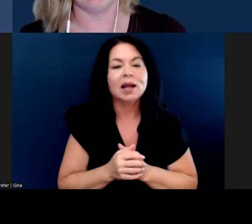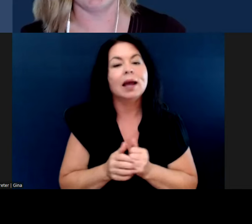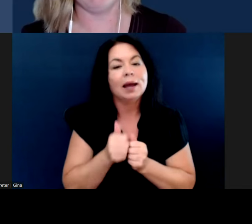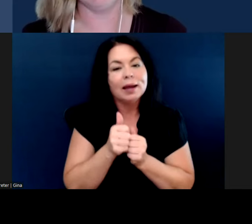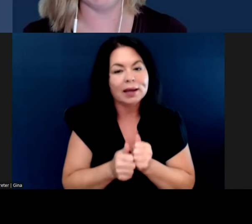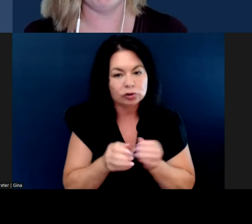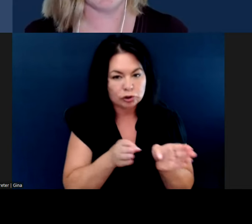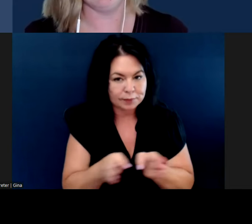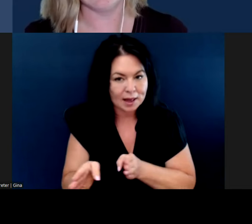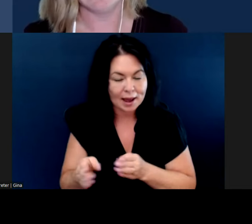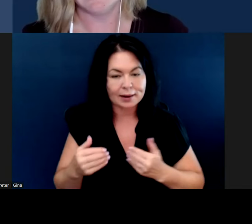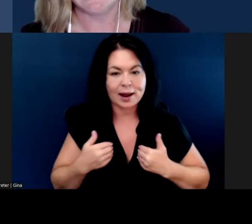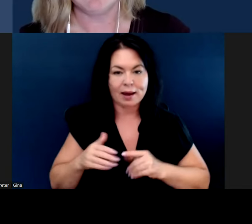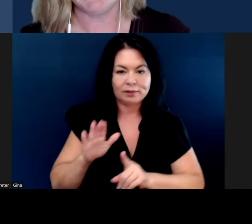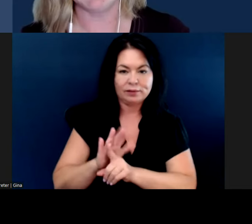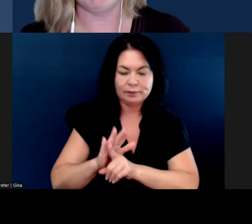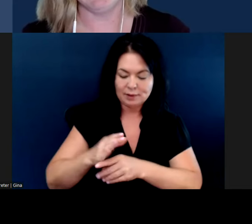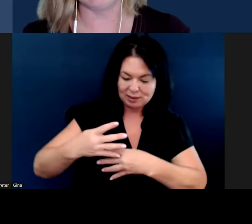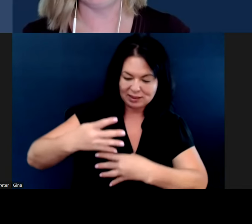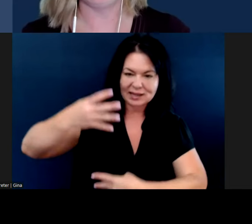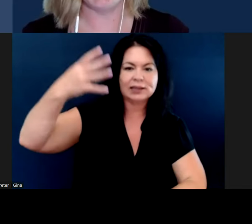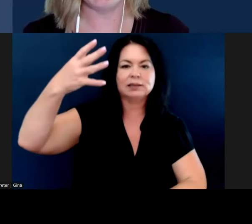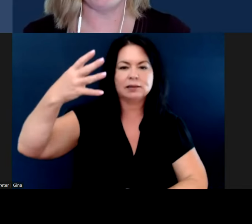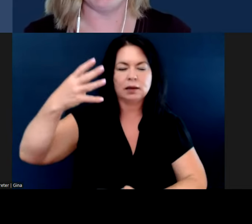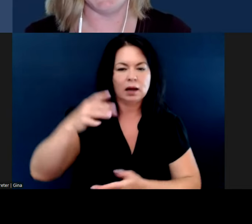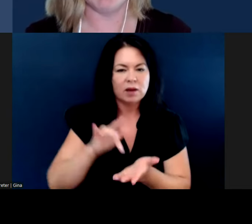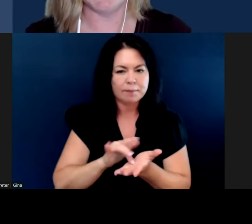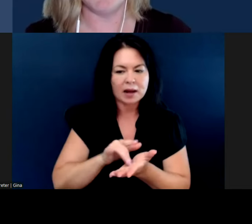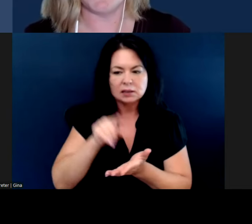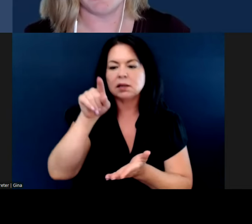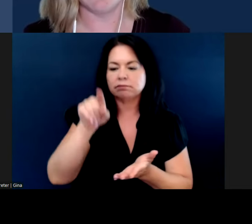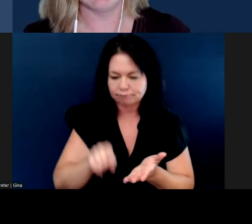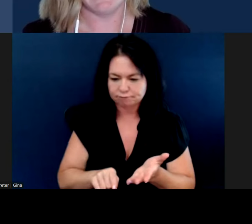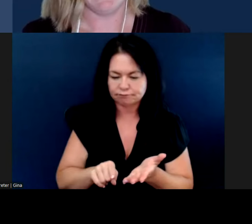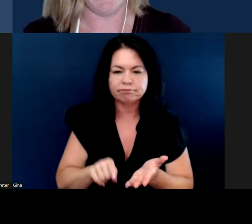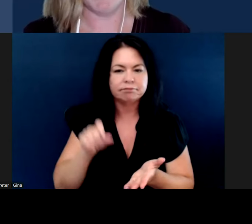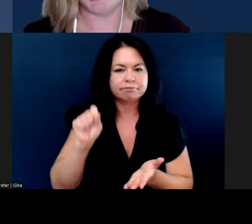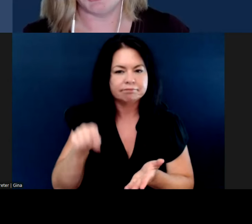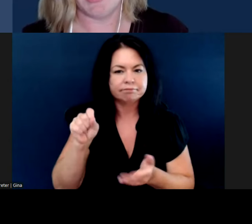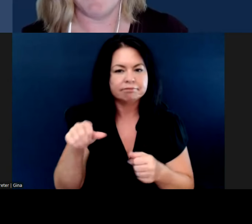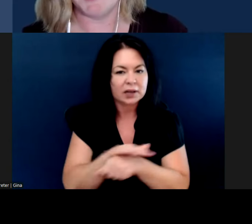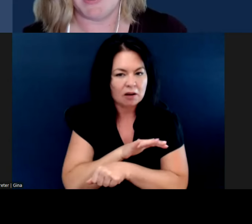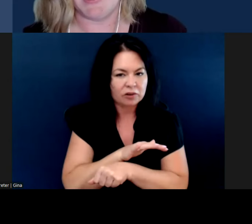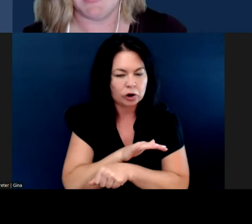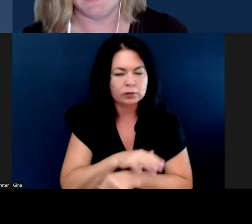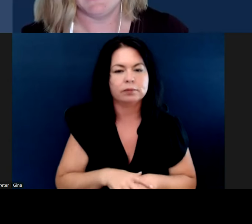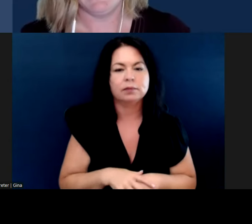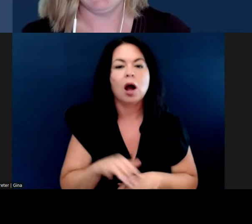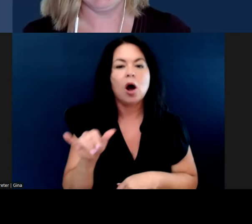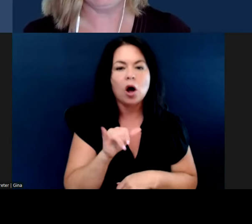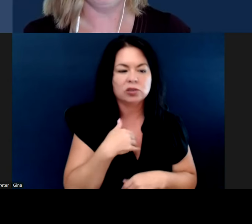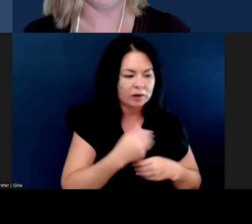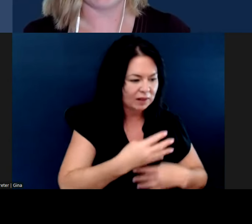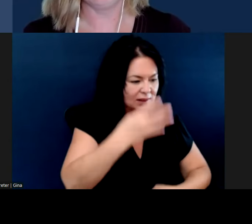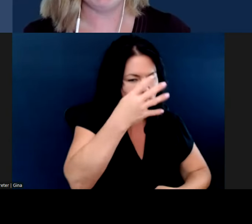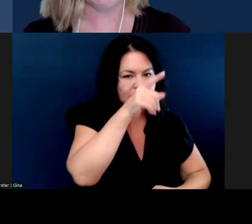going to cover, and that's important because the plan's going to tell you the names of the drugs, how much you're going to have to pay,